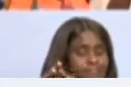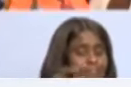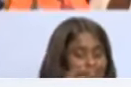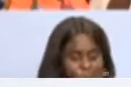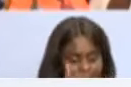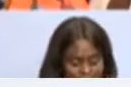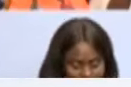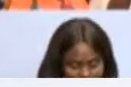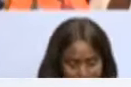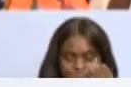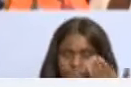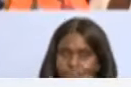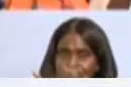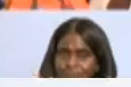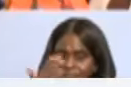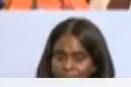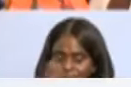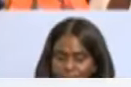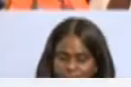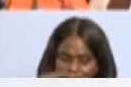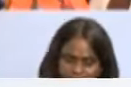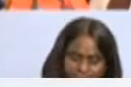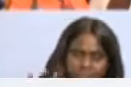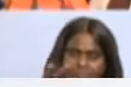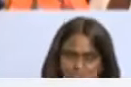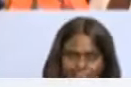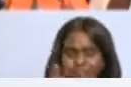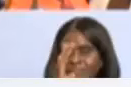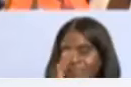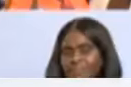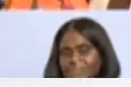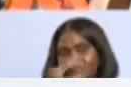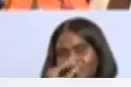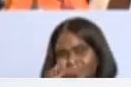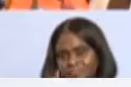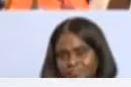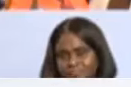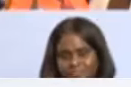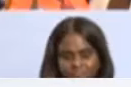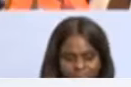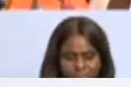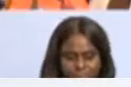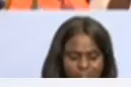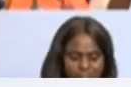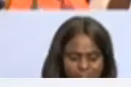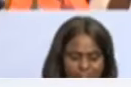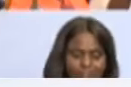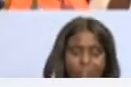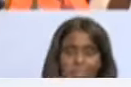harness the power of national unity, Madam Speaker. The power of national unity.